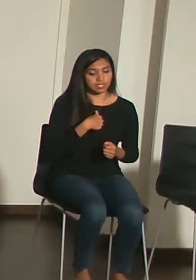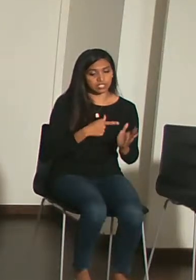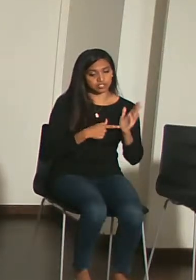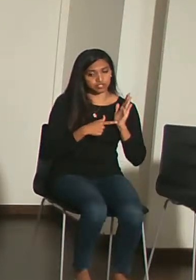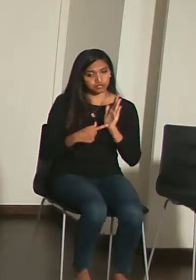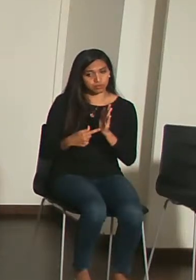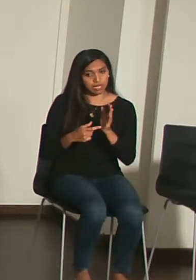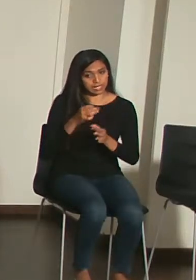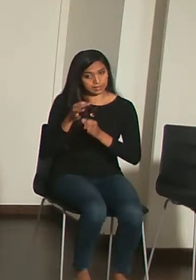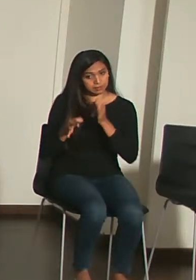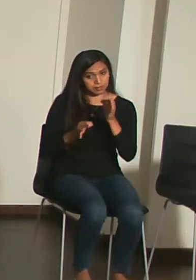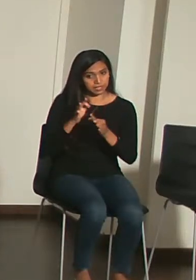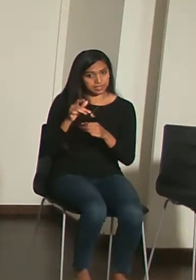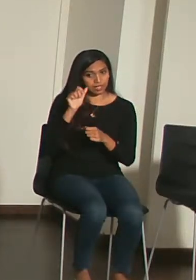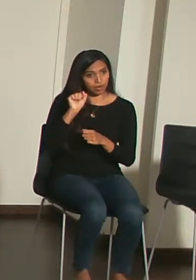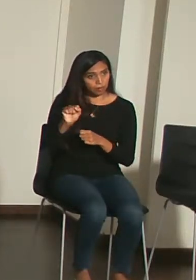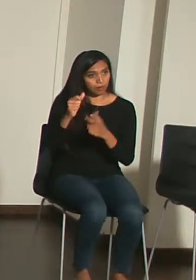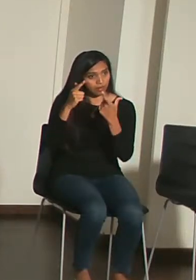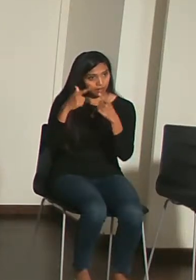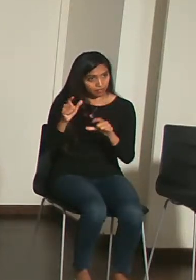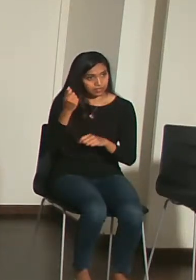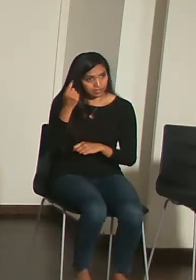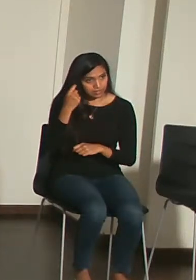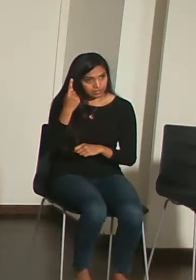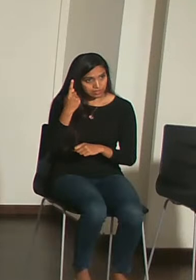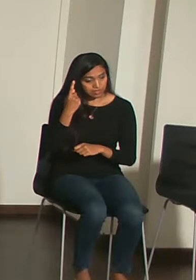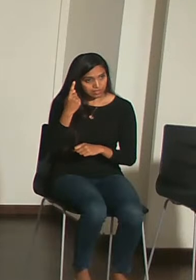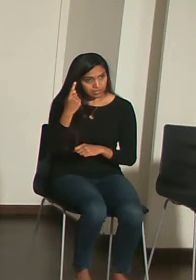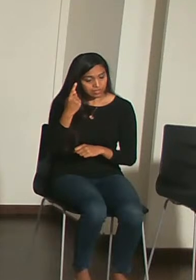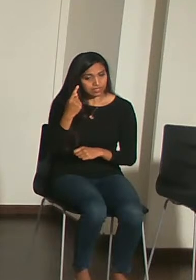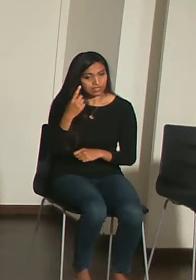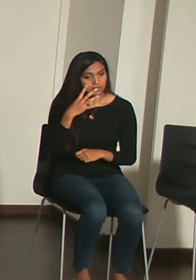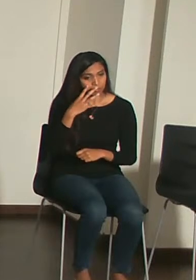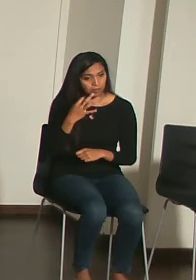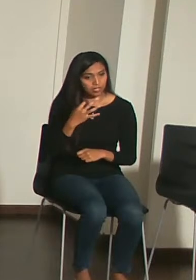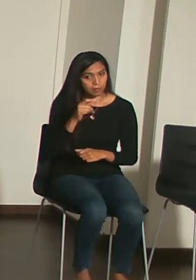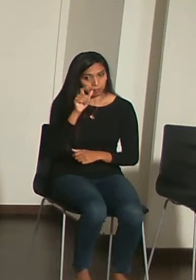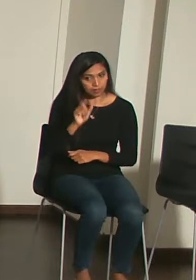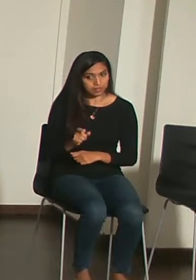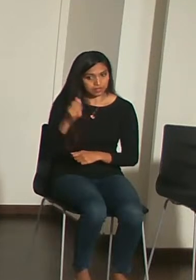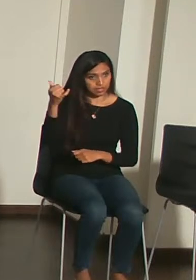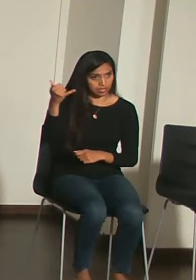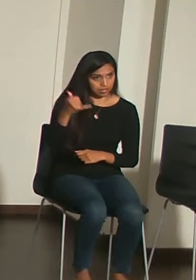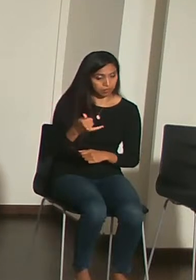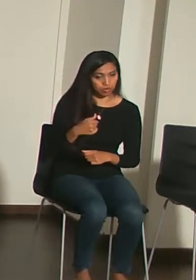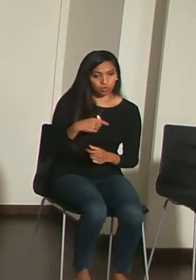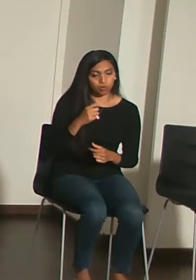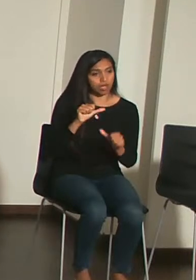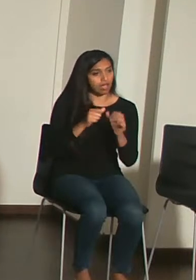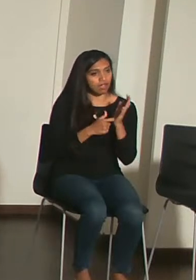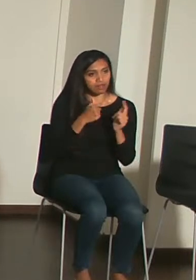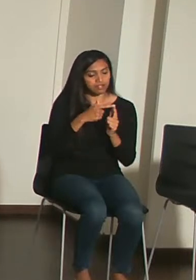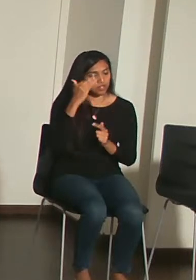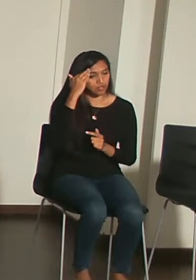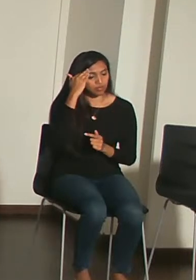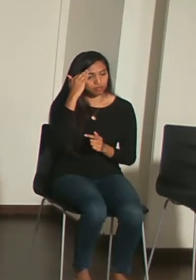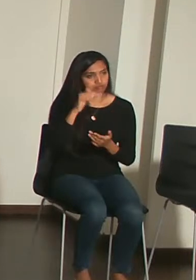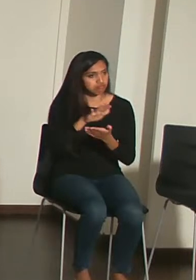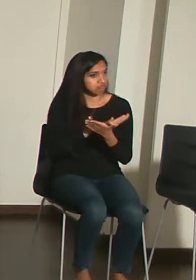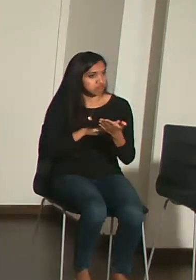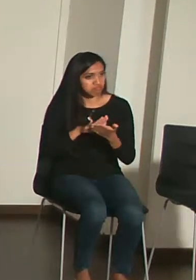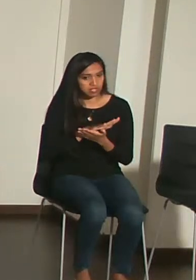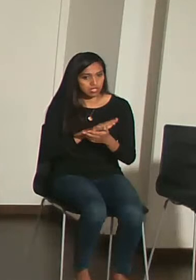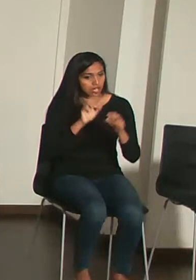how we would um, make sure that a visitor who doesn't know anything about art or those abstract